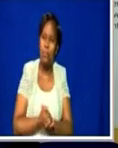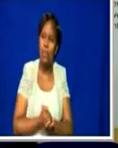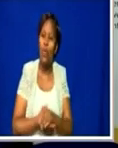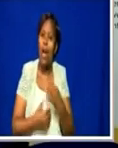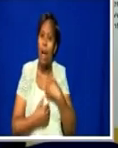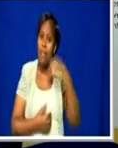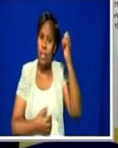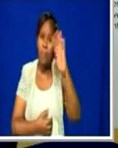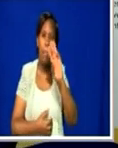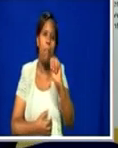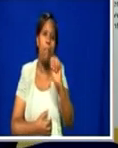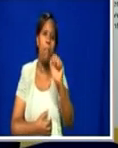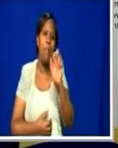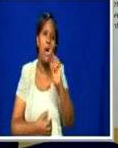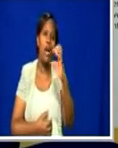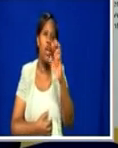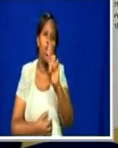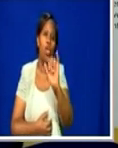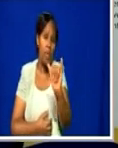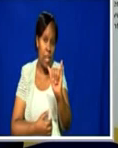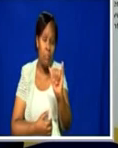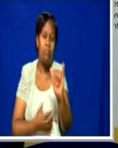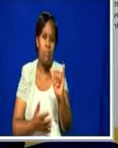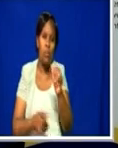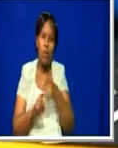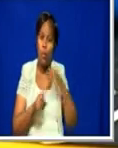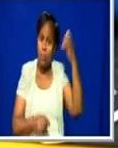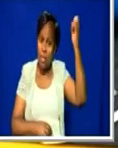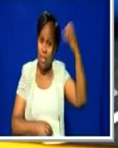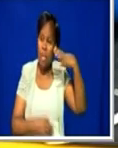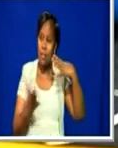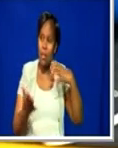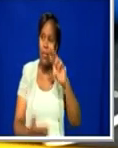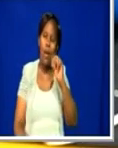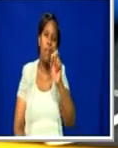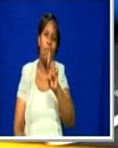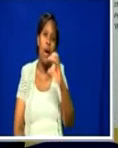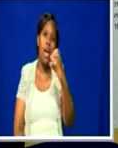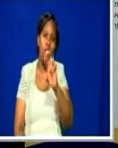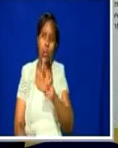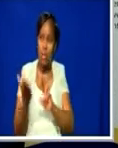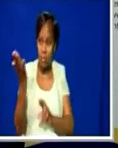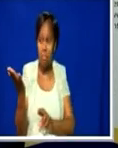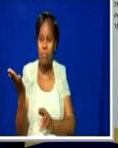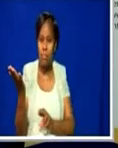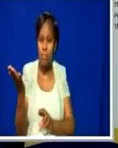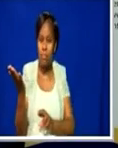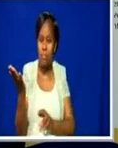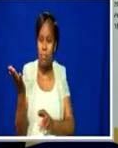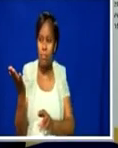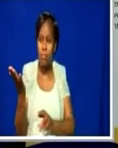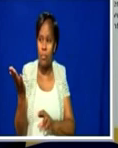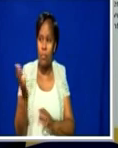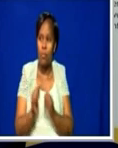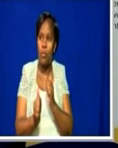we have Mercury, which is closest. Closest? Yes. So from our model here, you can see this. This one is representing Mercury. So which